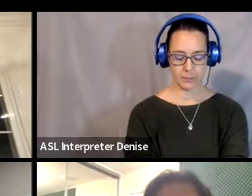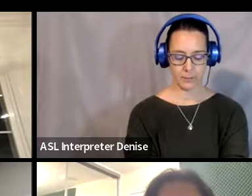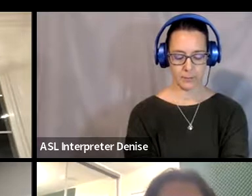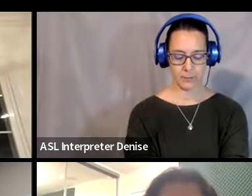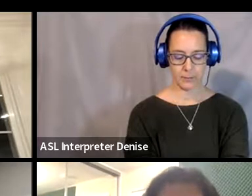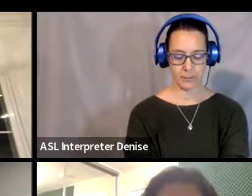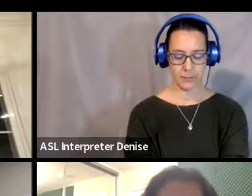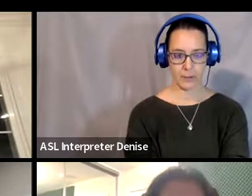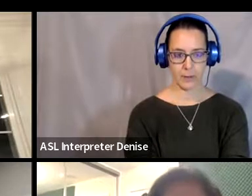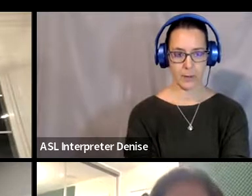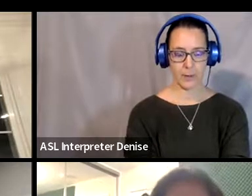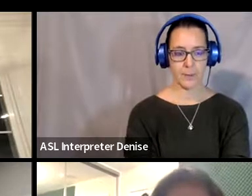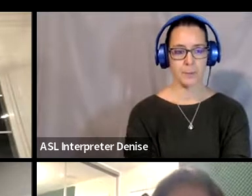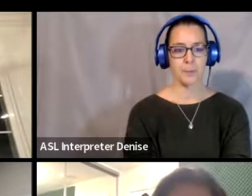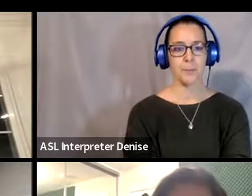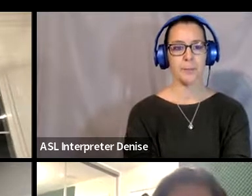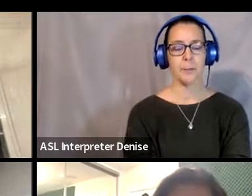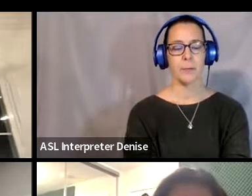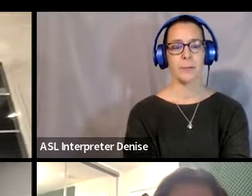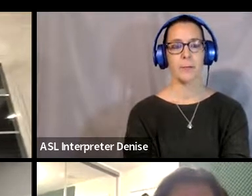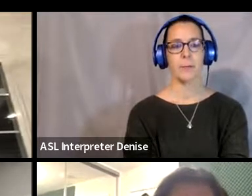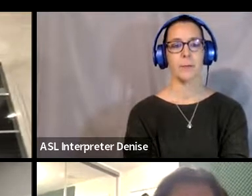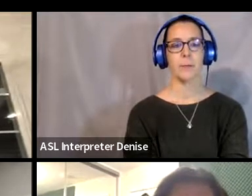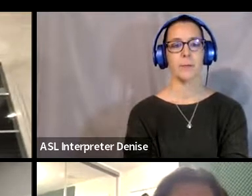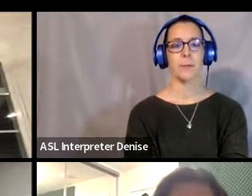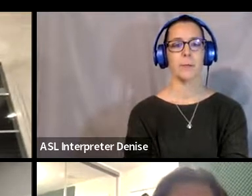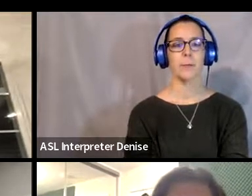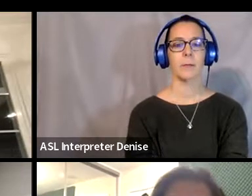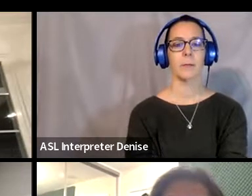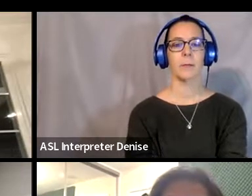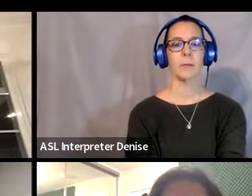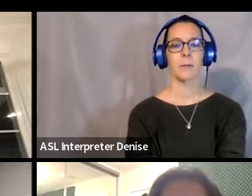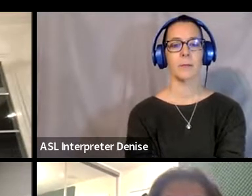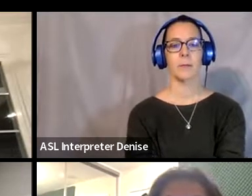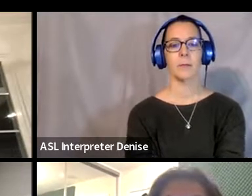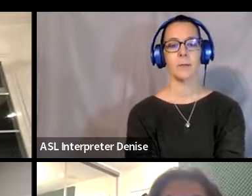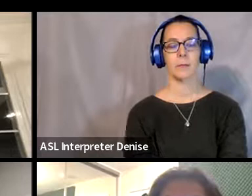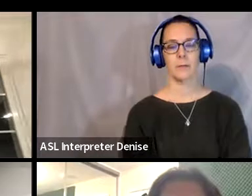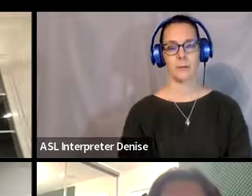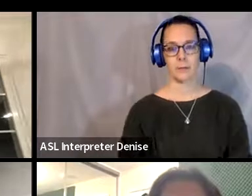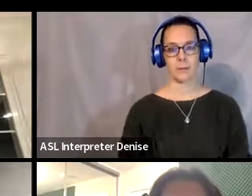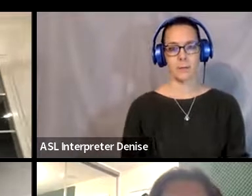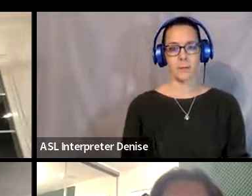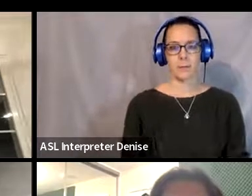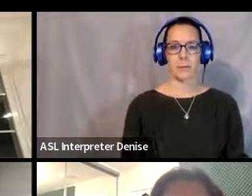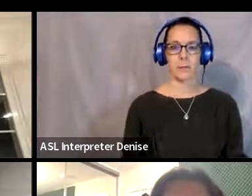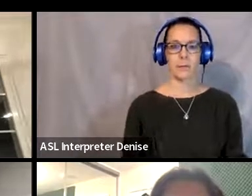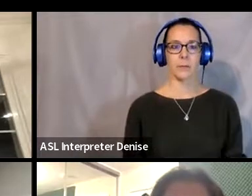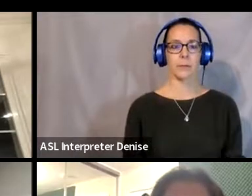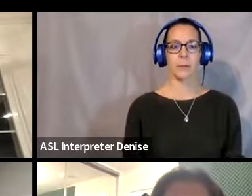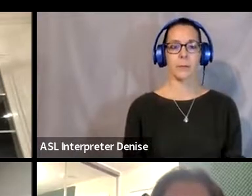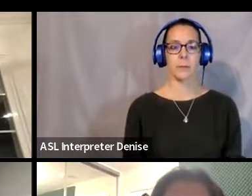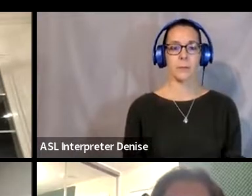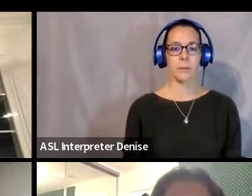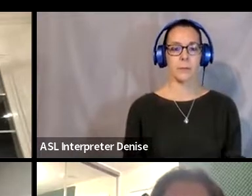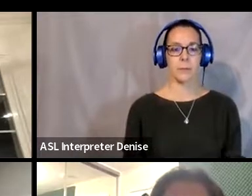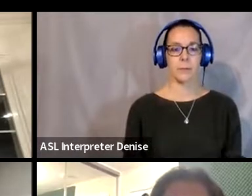como qué van a hacer, pues, qué se va a hacer. Si se va a hacer un fundraise o si tiene uno que pagar el